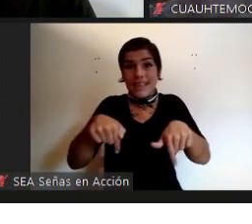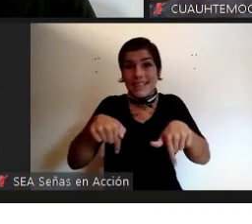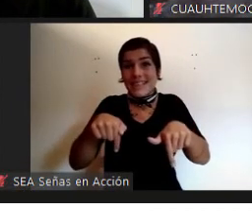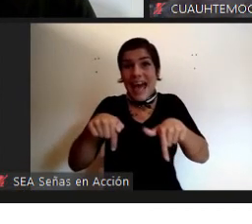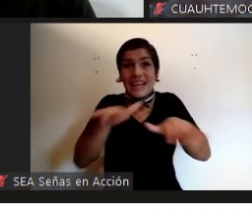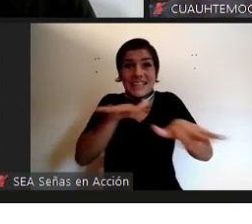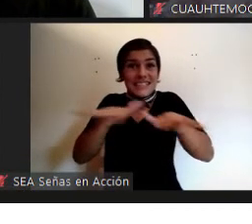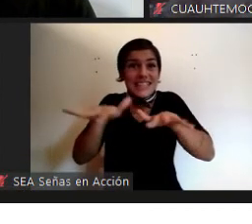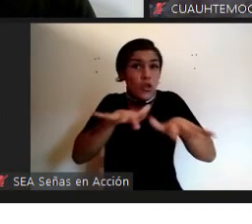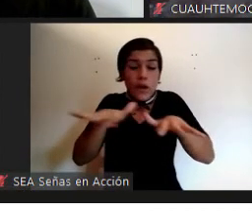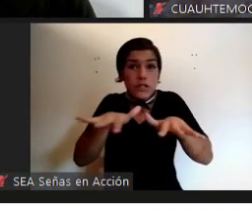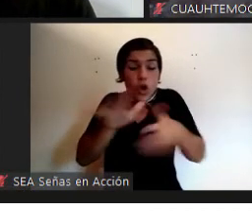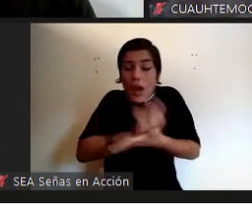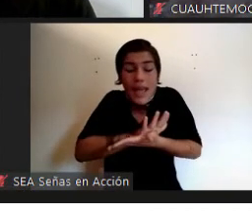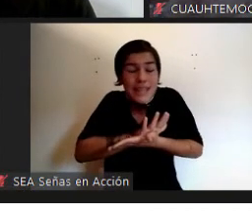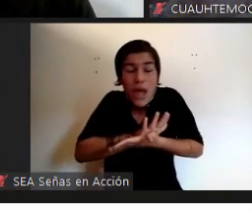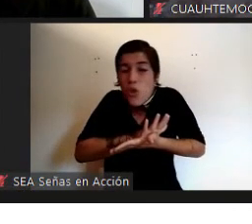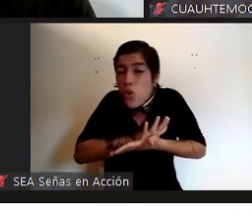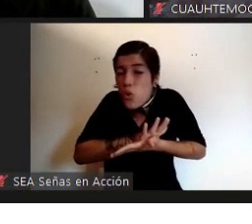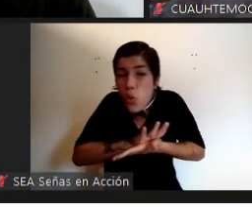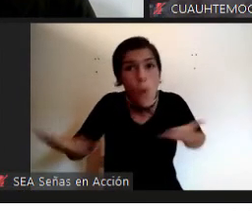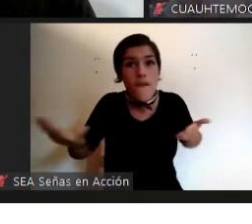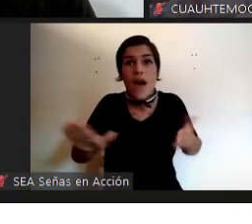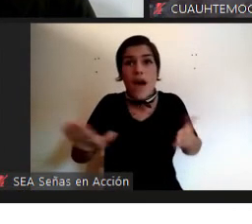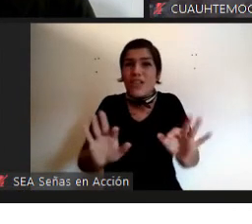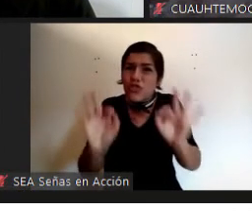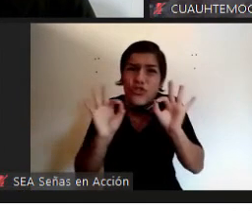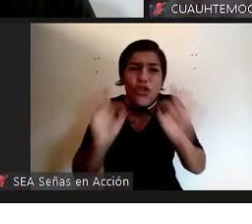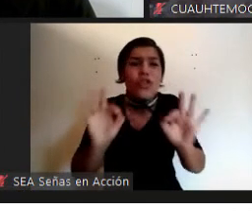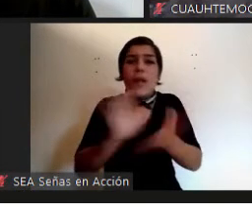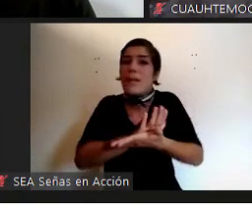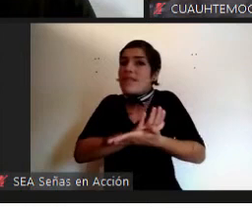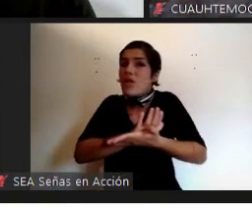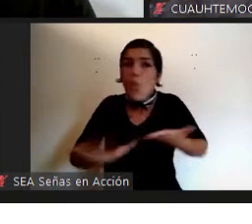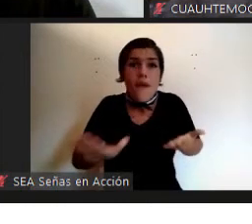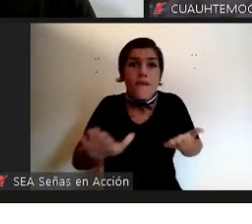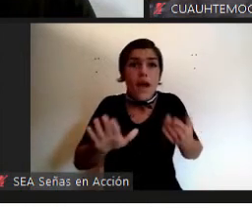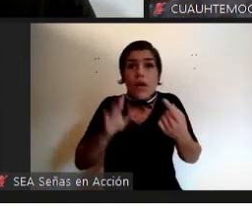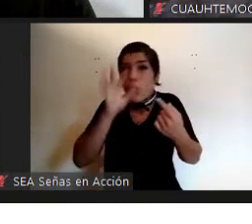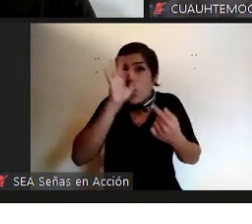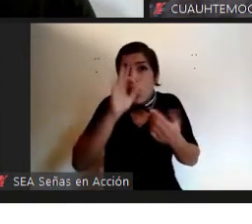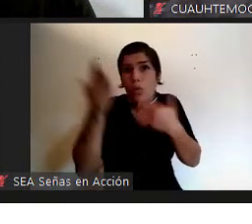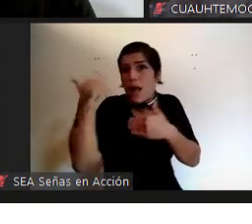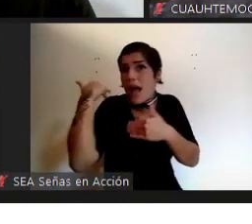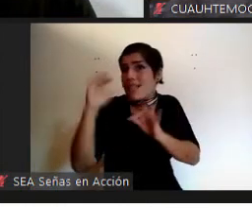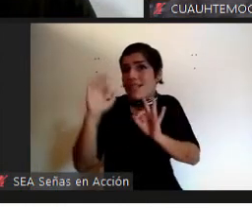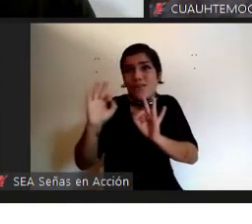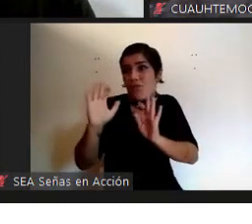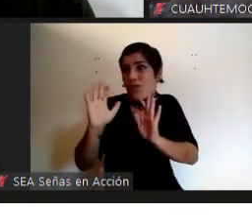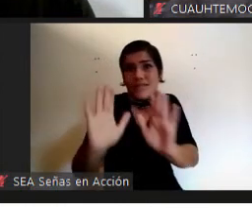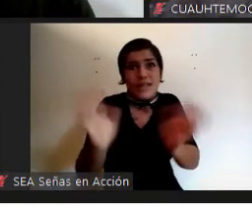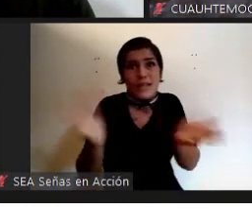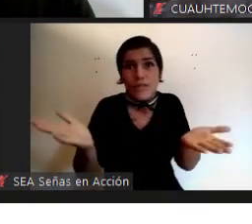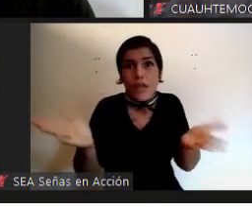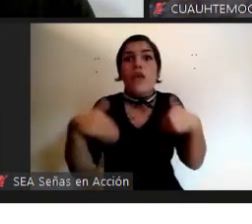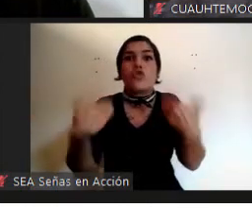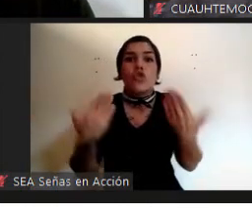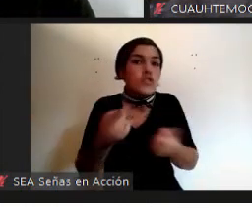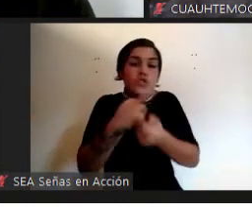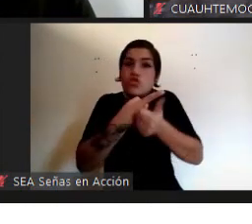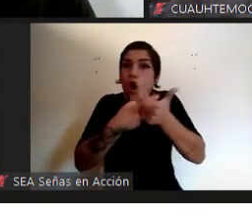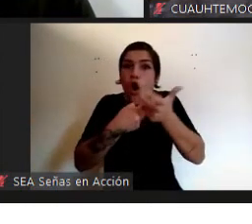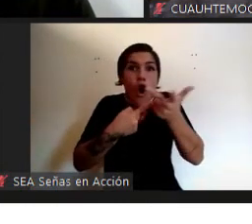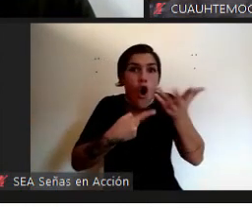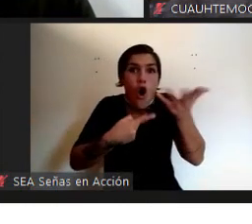totally unheard of is also one where transportation and travels have been